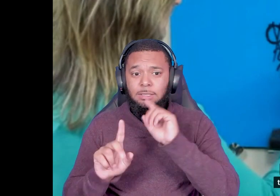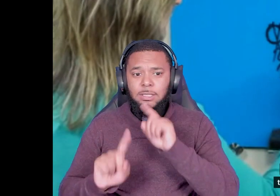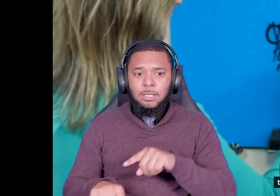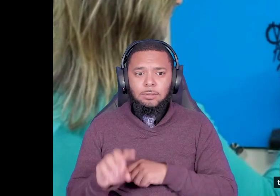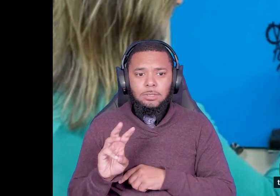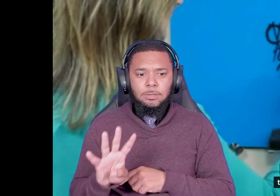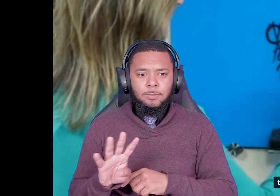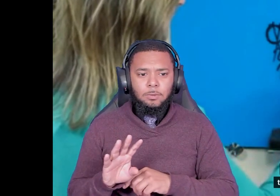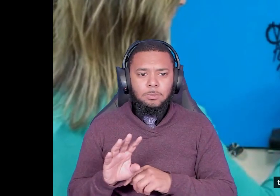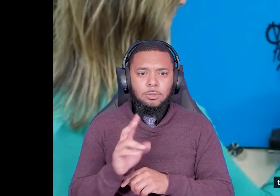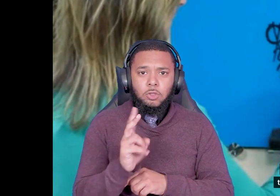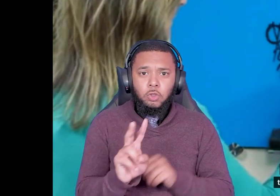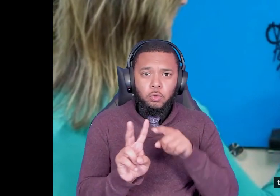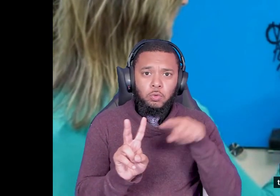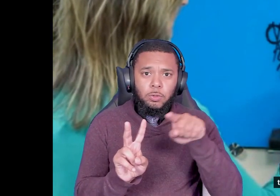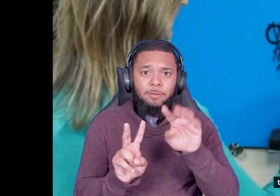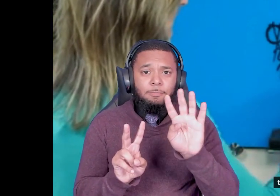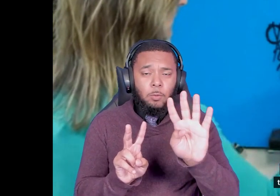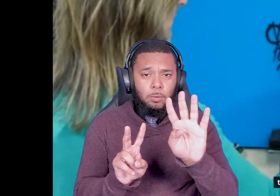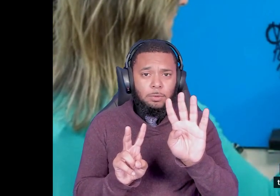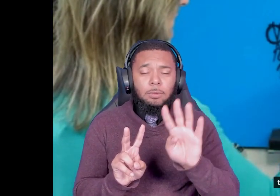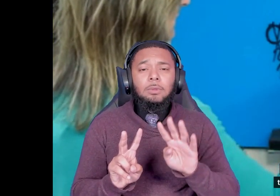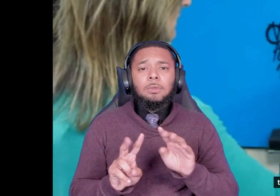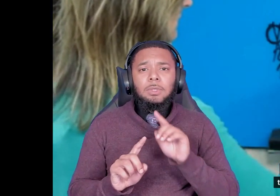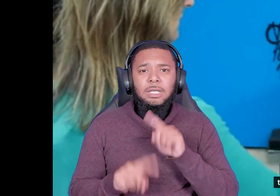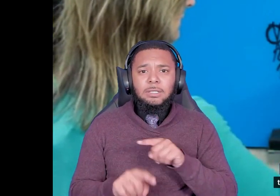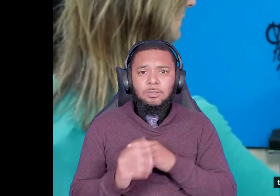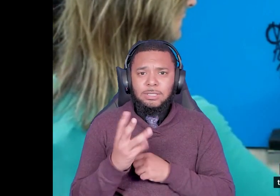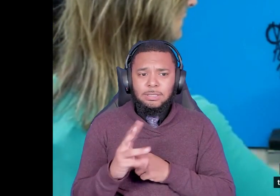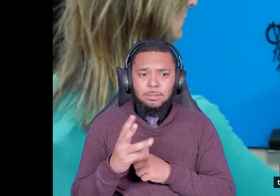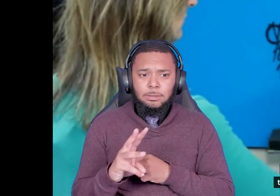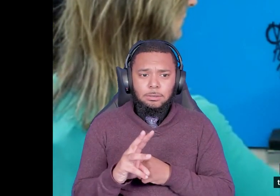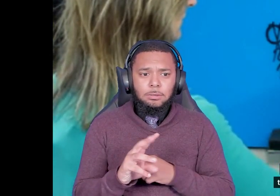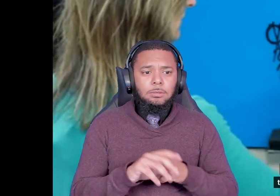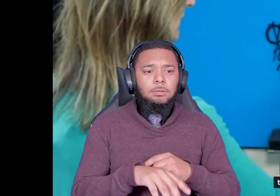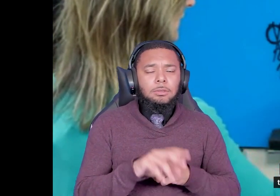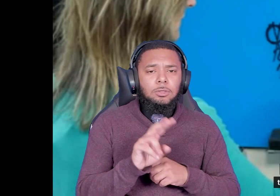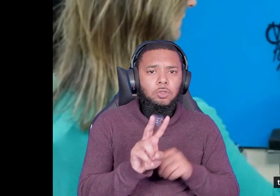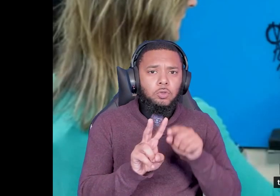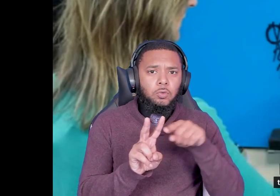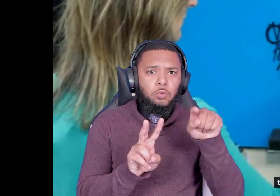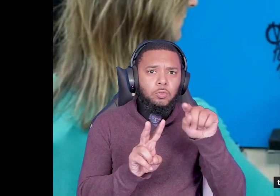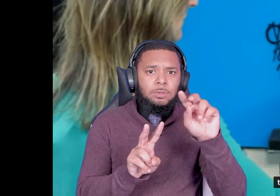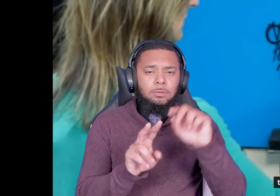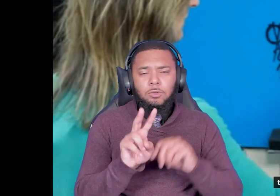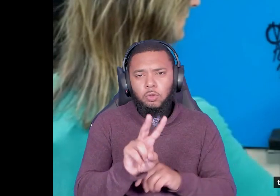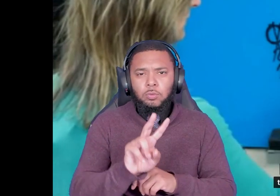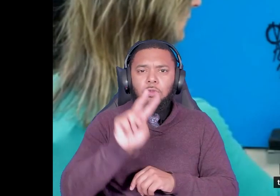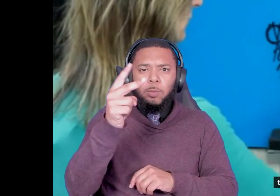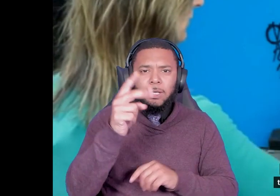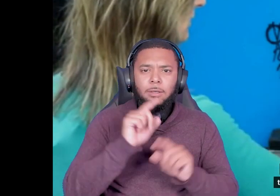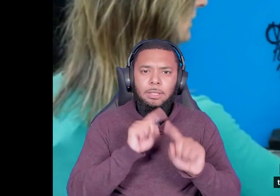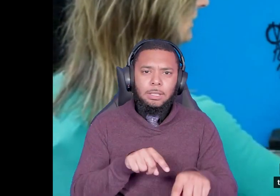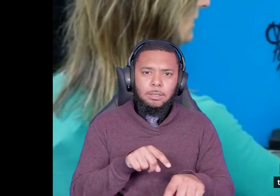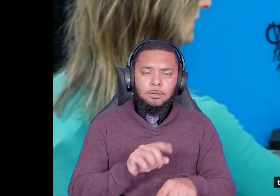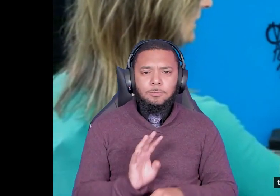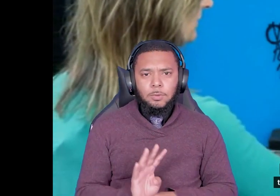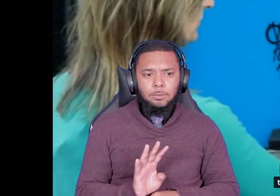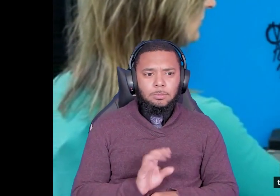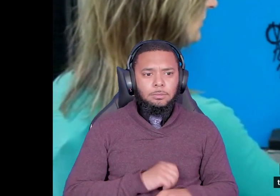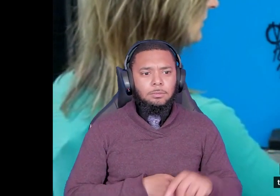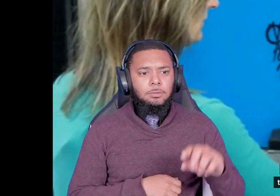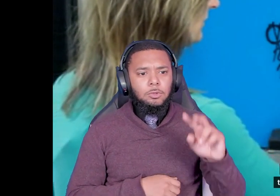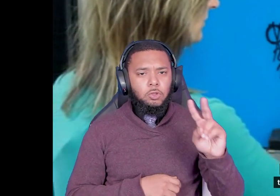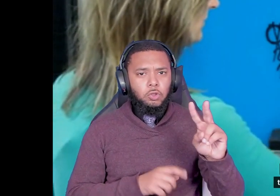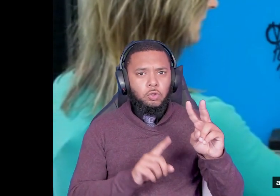2 to the 4th power is 16. 2 to the 2nd power is 4.